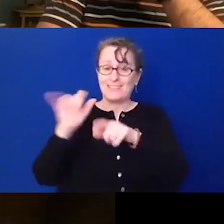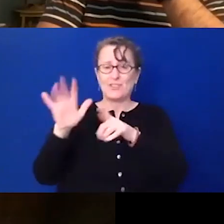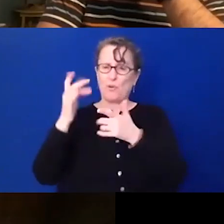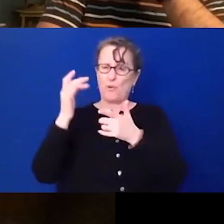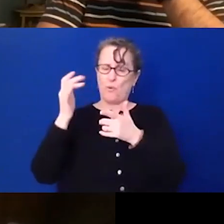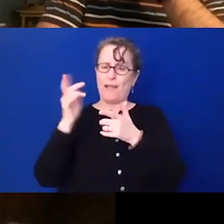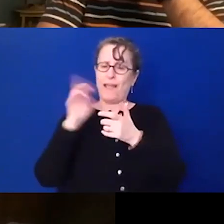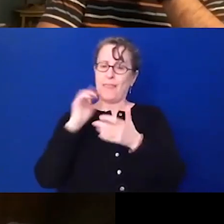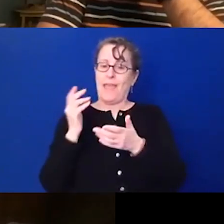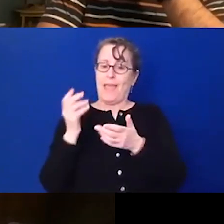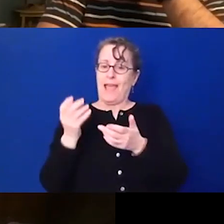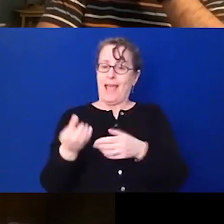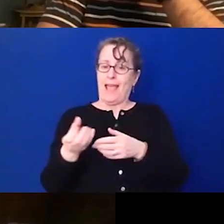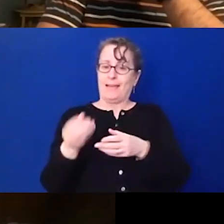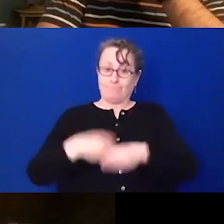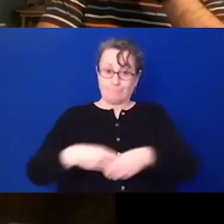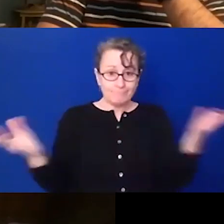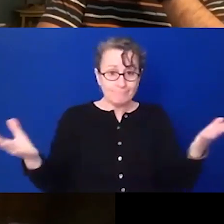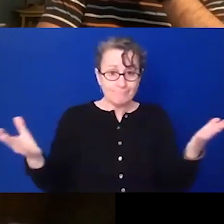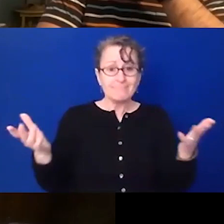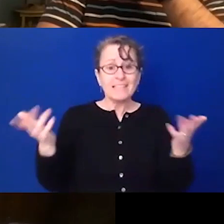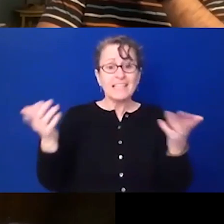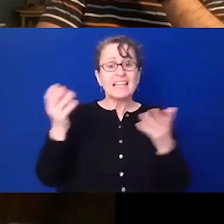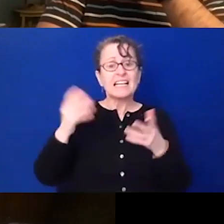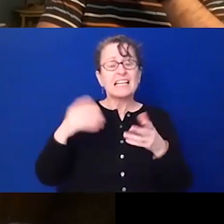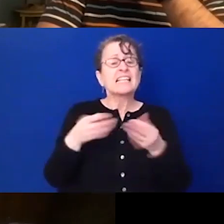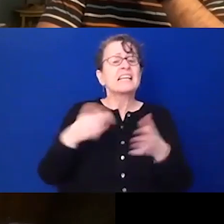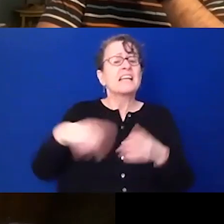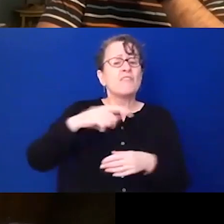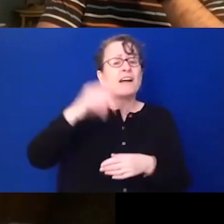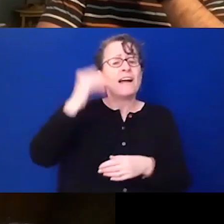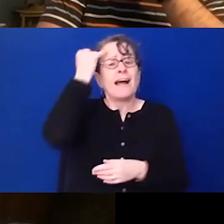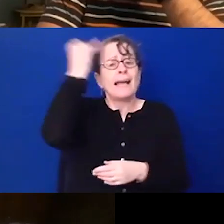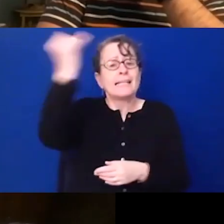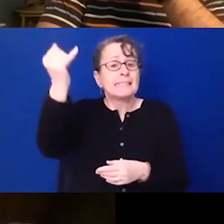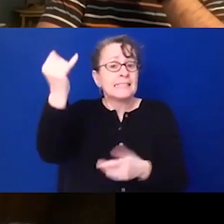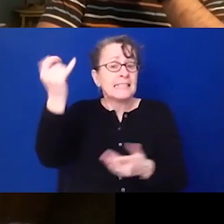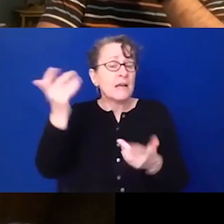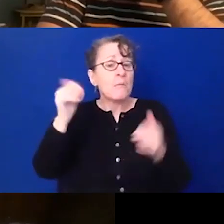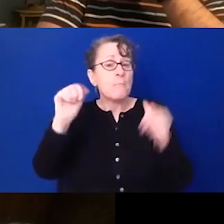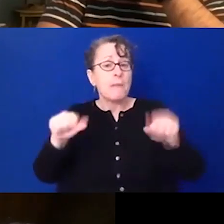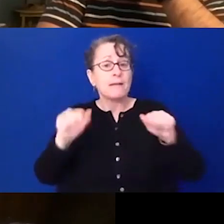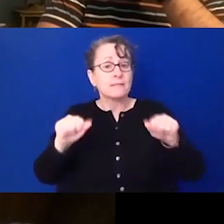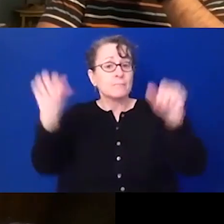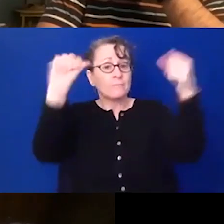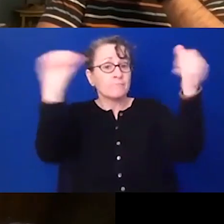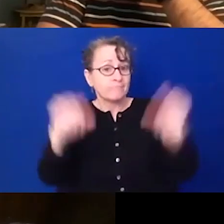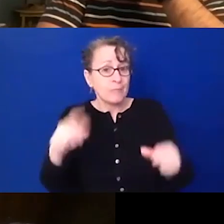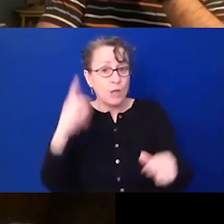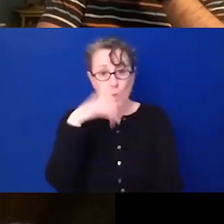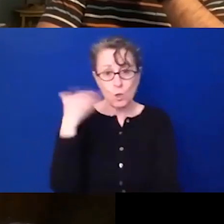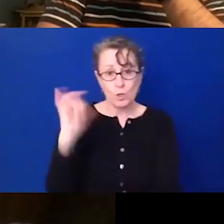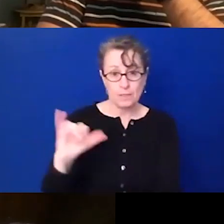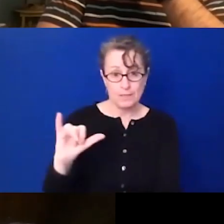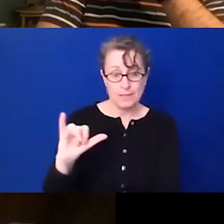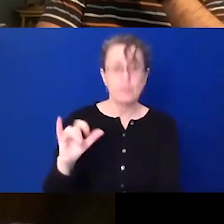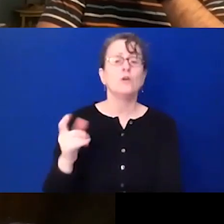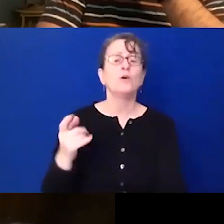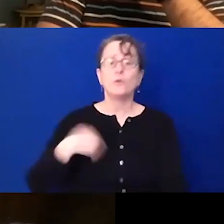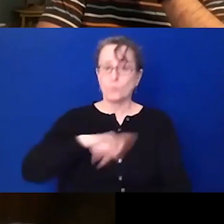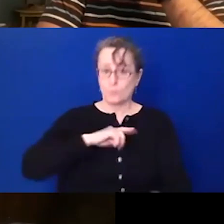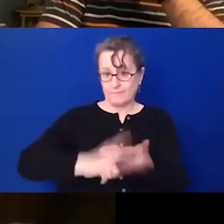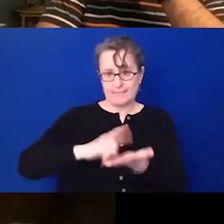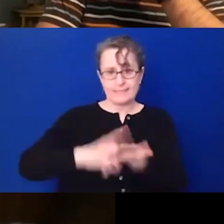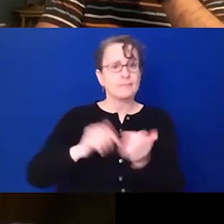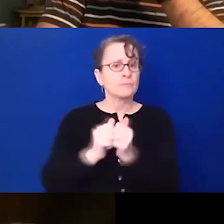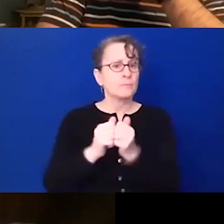We as staff have reviewed this matter, looked at some alternative sites with the Harris Hill team, discussed some of the